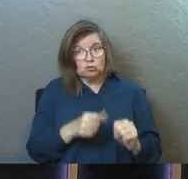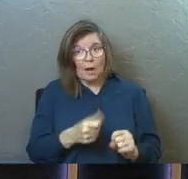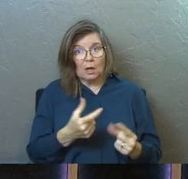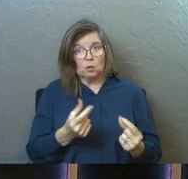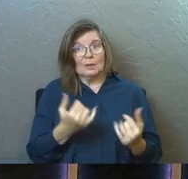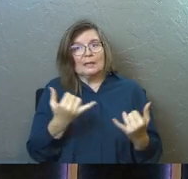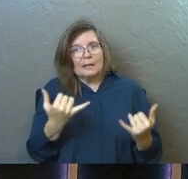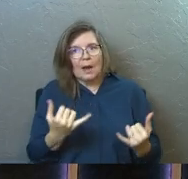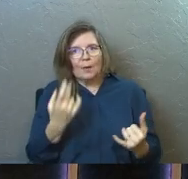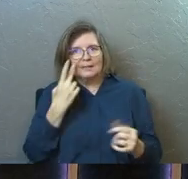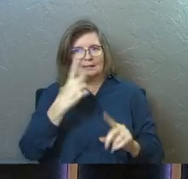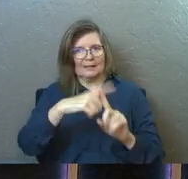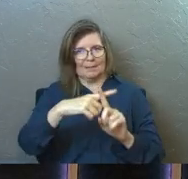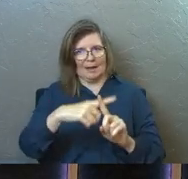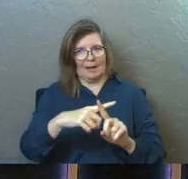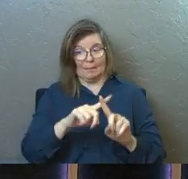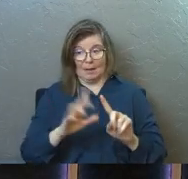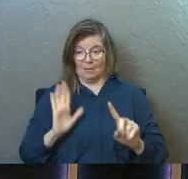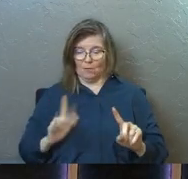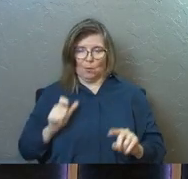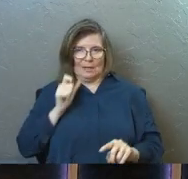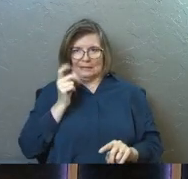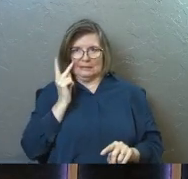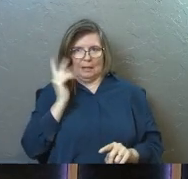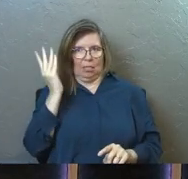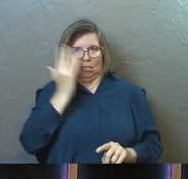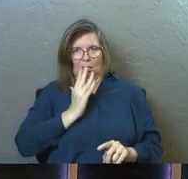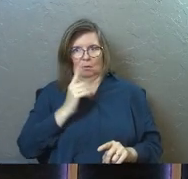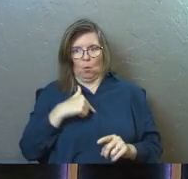trying to do for that group of people.